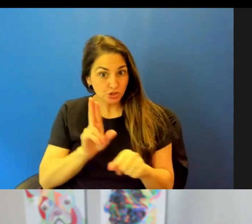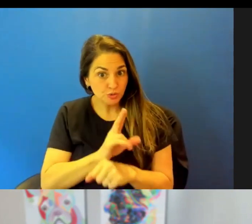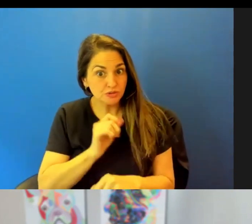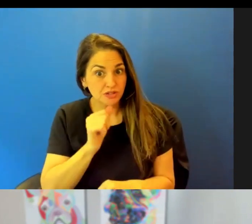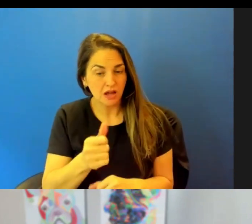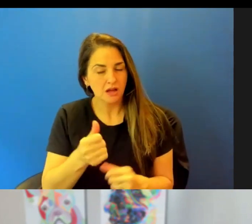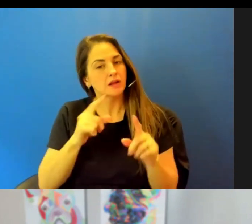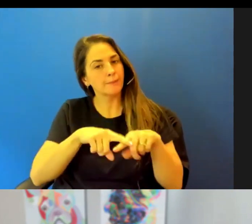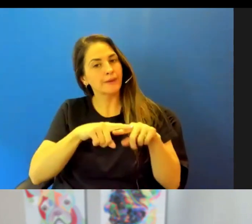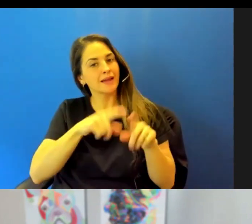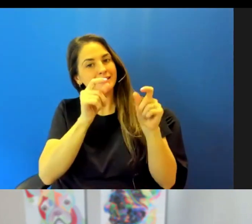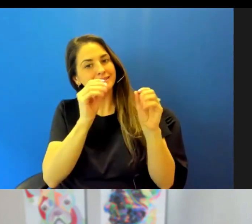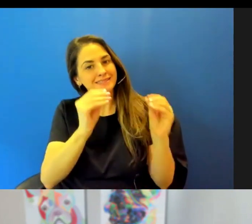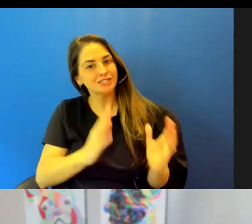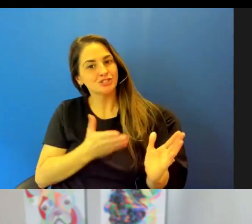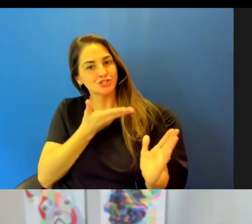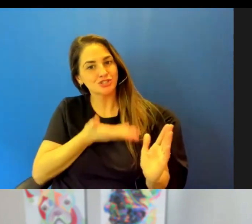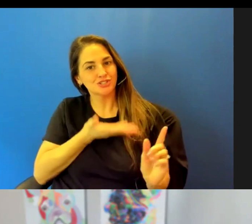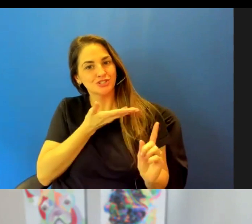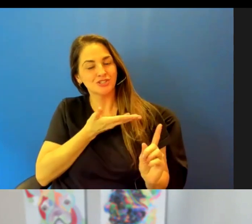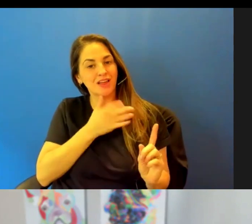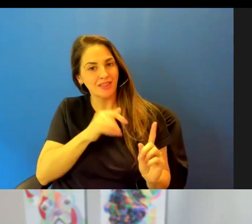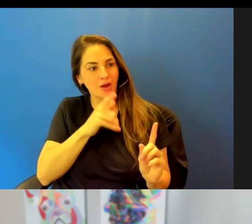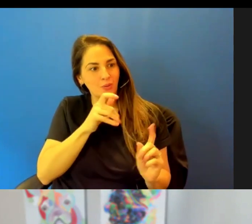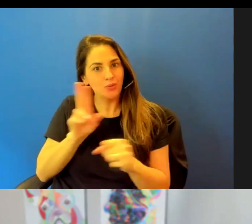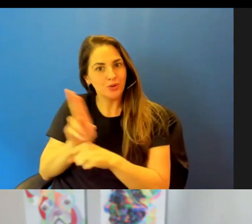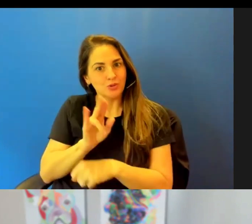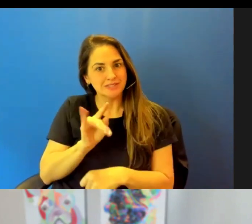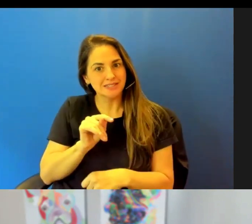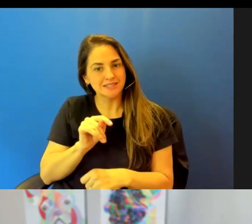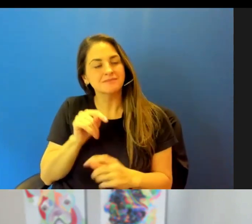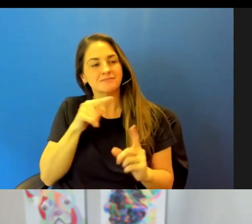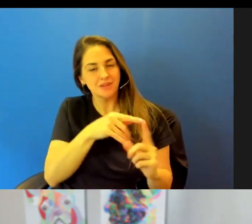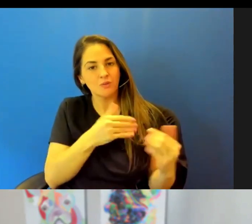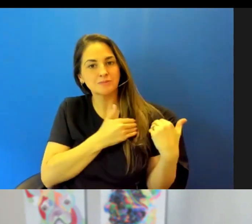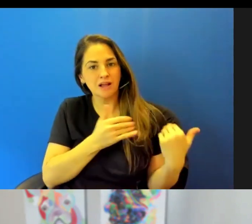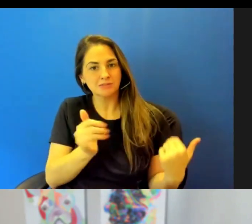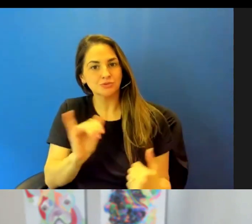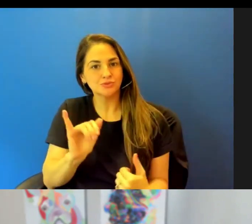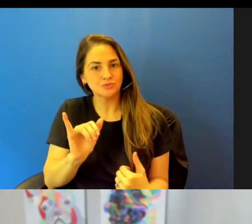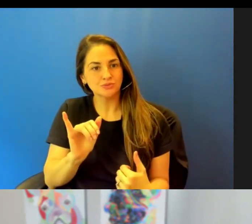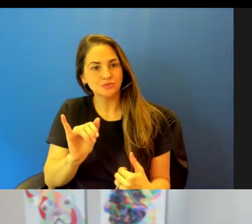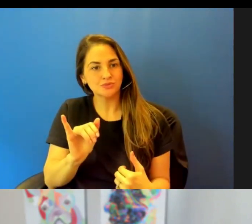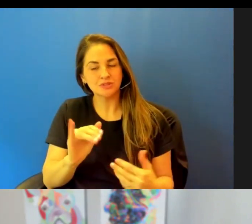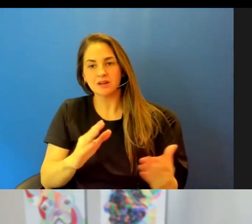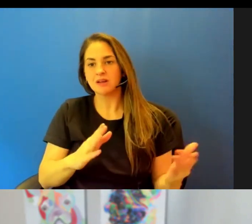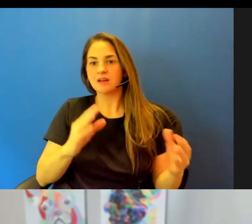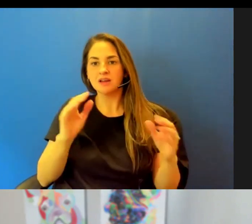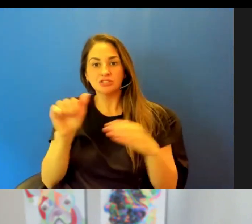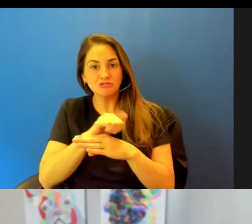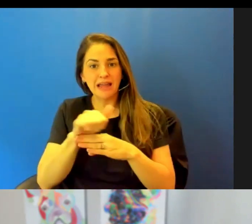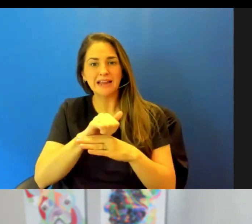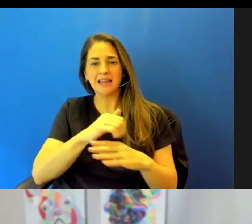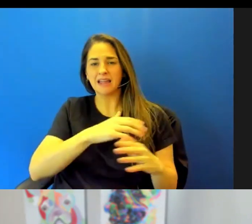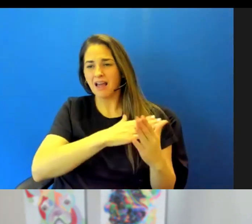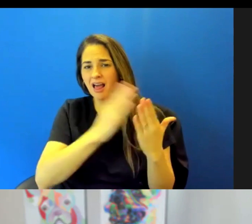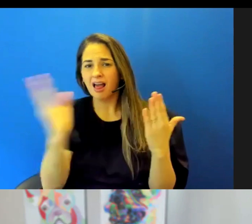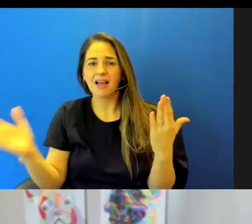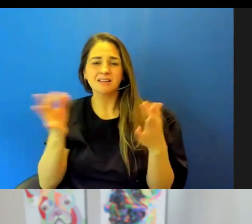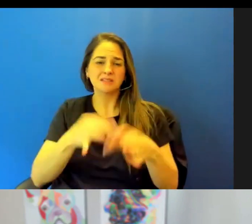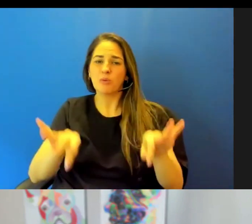like why this is important and to do that training kind of across and throughout all of the levels is so important as